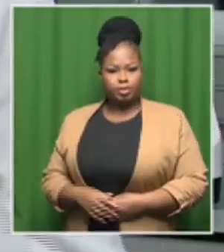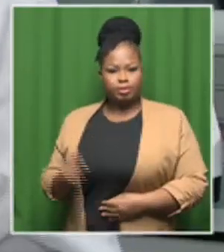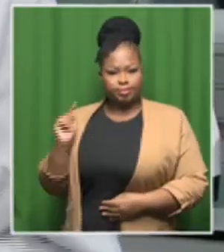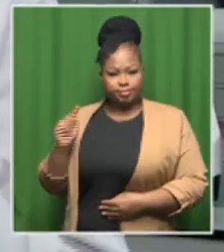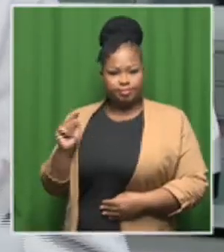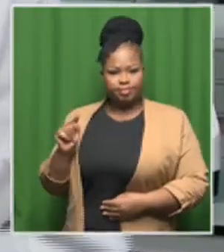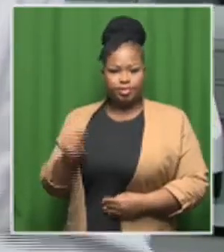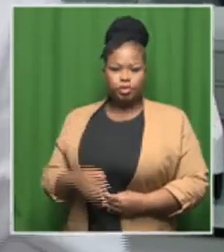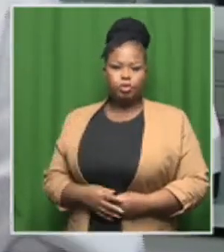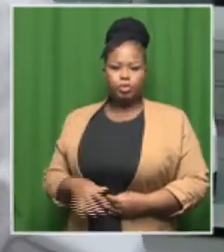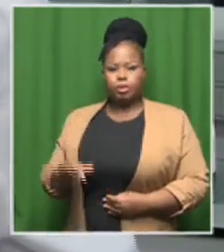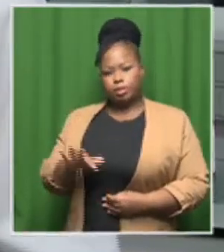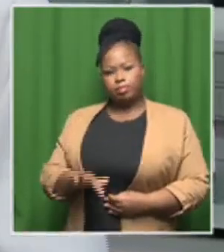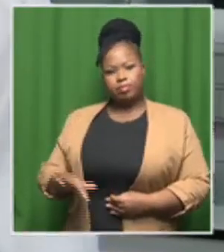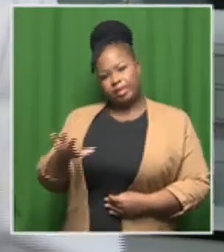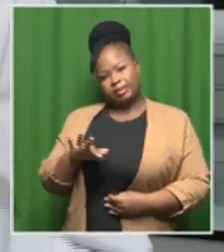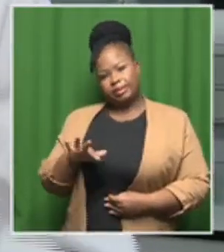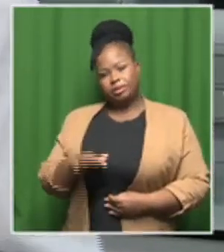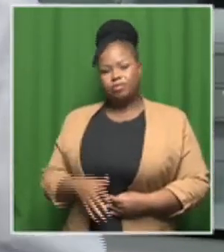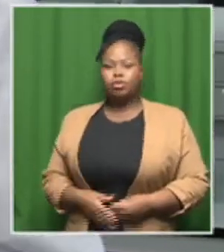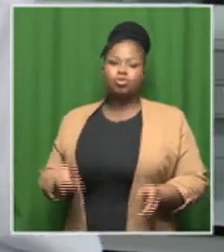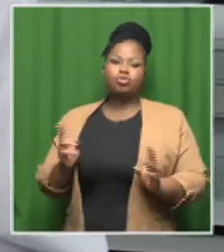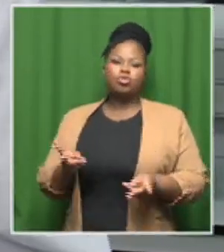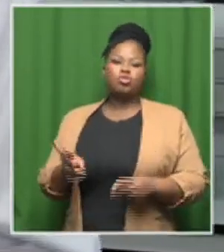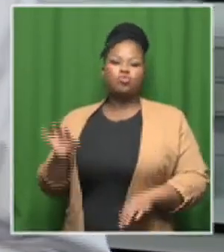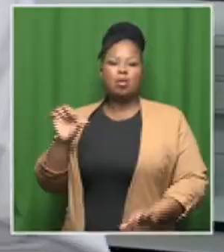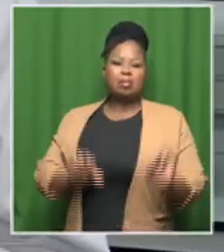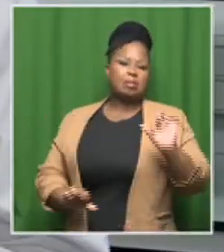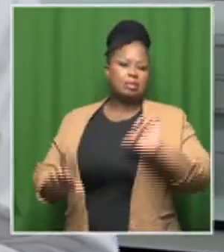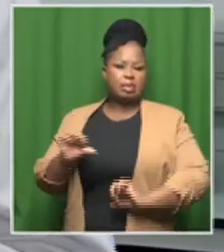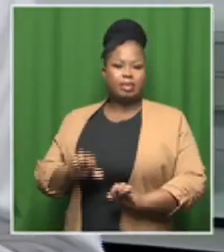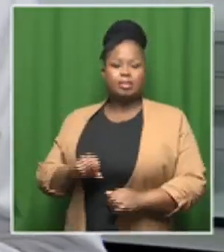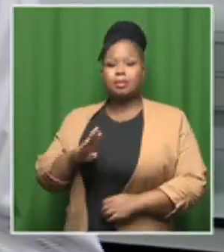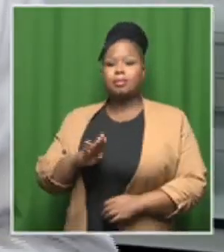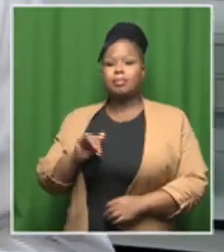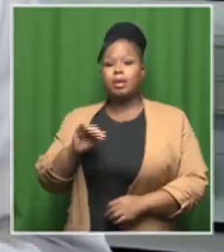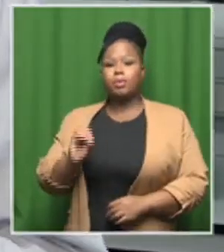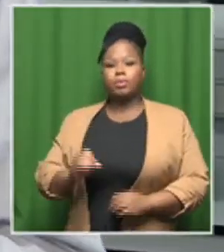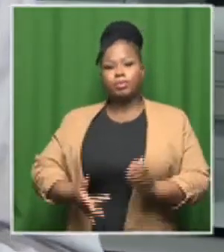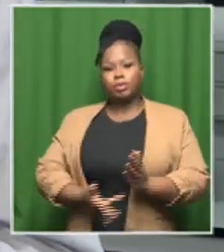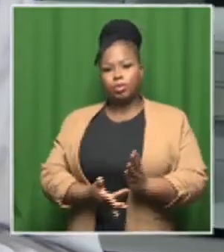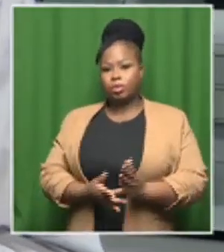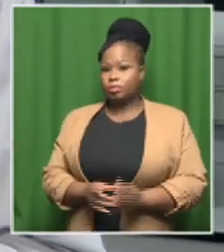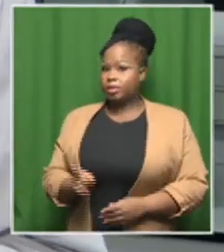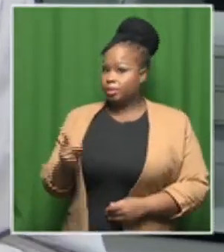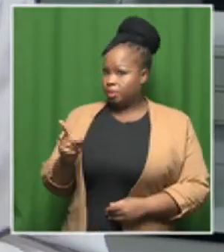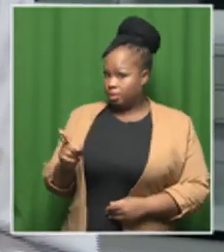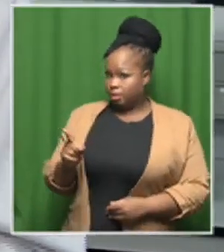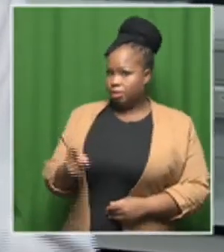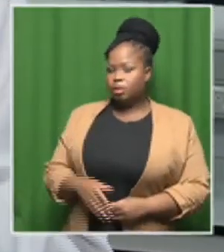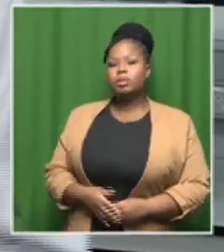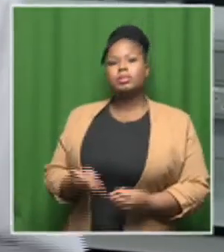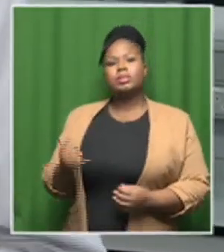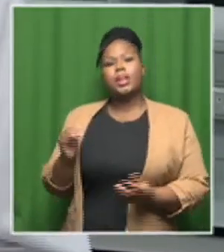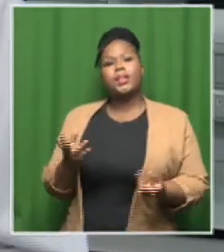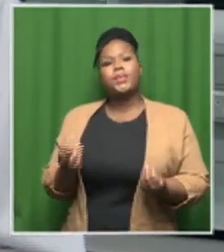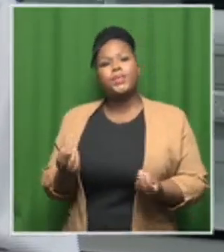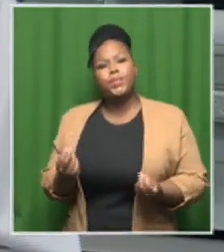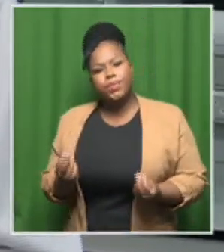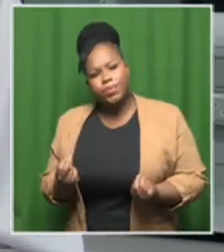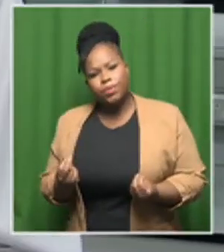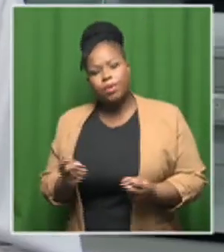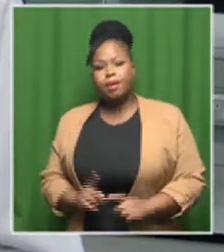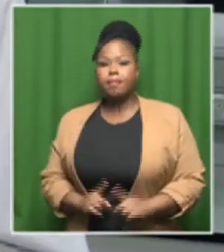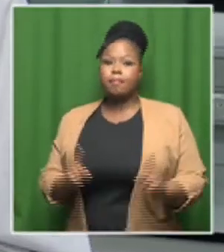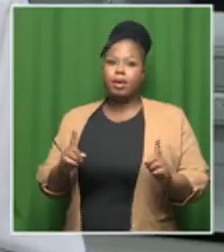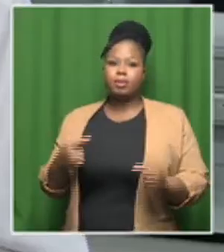a place of natural sciences and biotechnology. But I need to say that this is a very young college, but within a very short